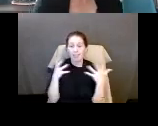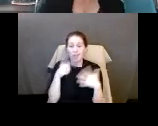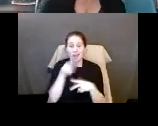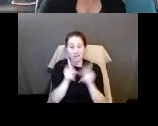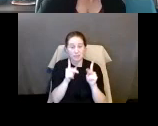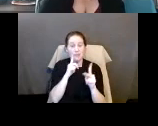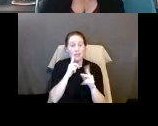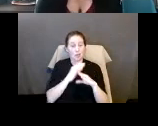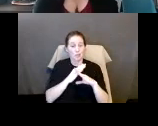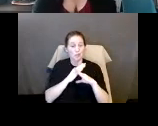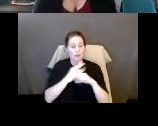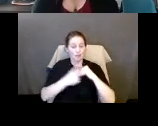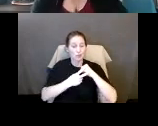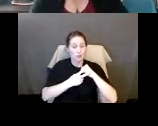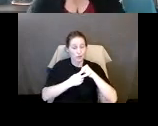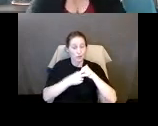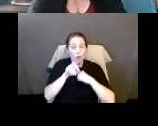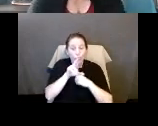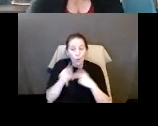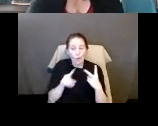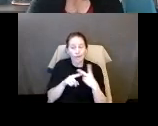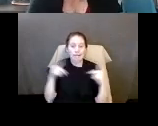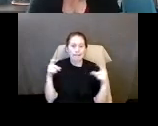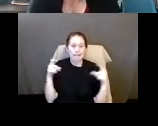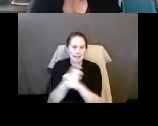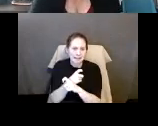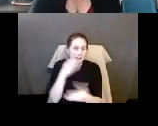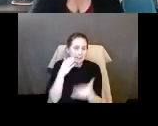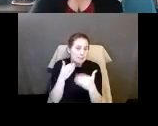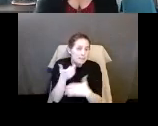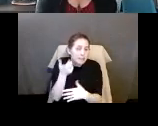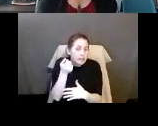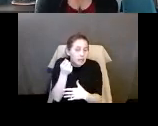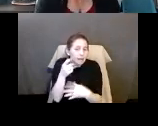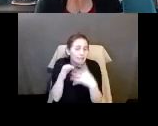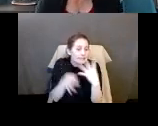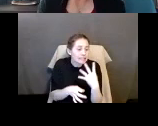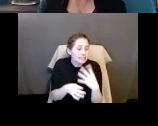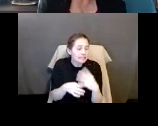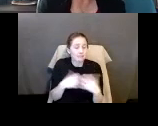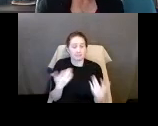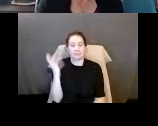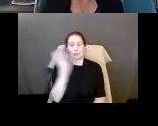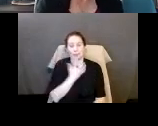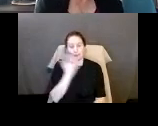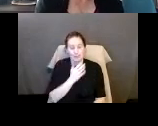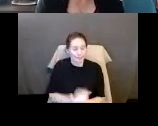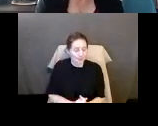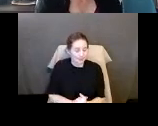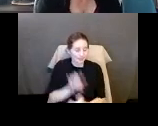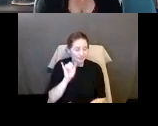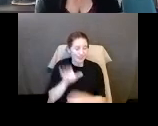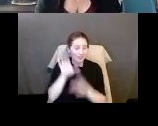think it's protective storage vault, or they say it's complicated, maybe a bit of each. Wow. That